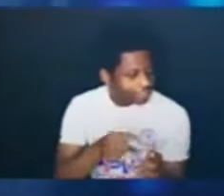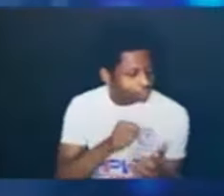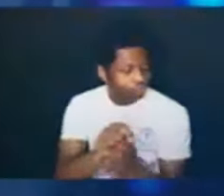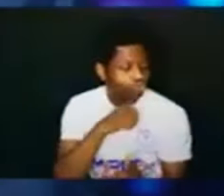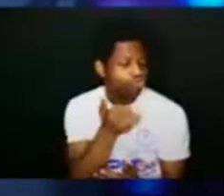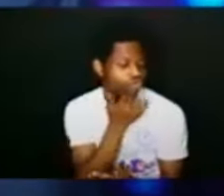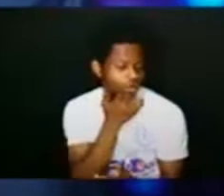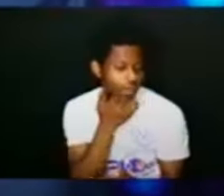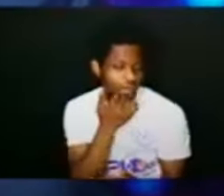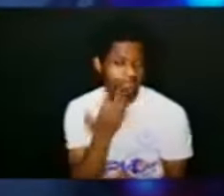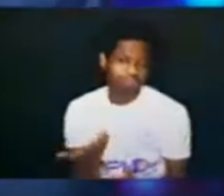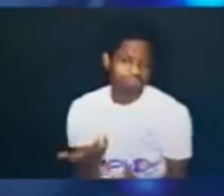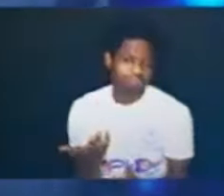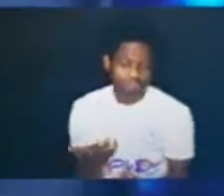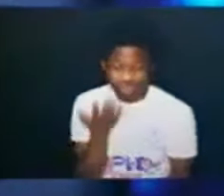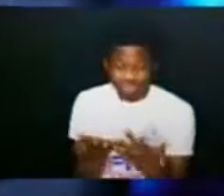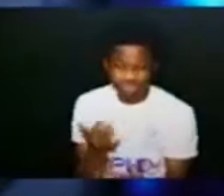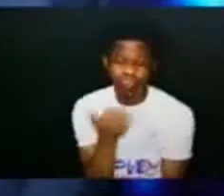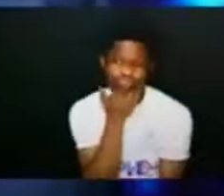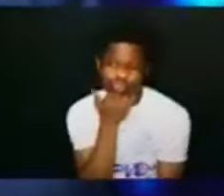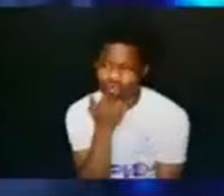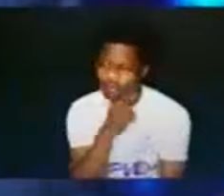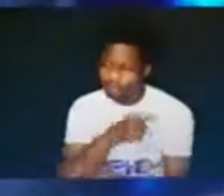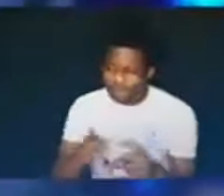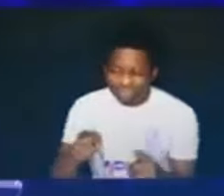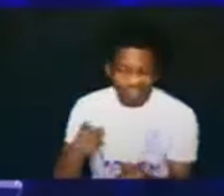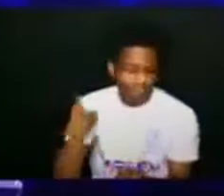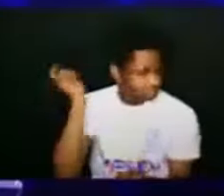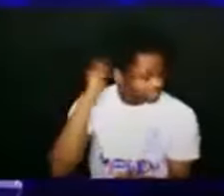certain people, okay, let me just go slowly.